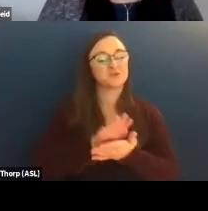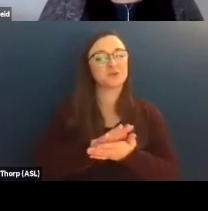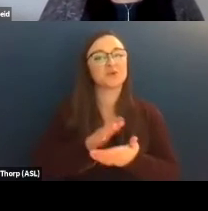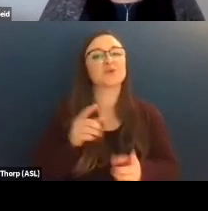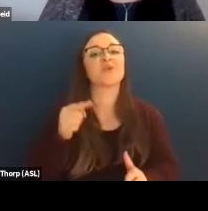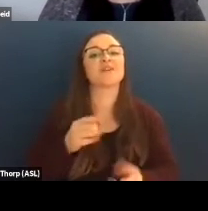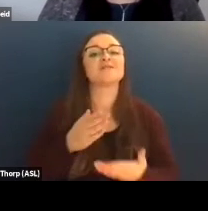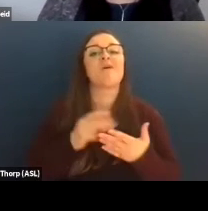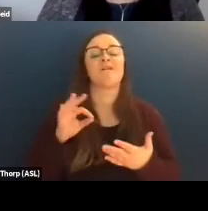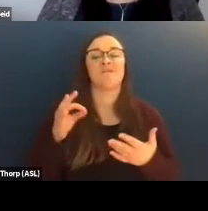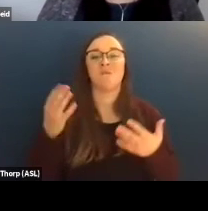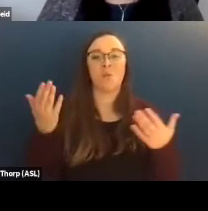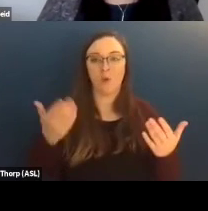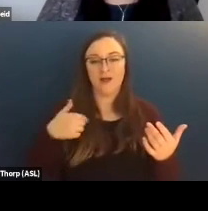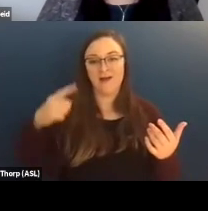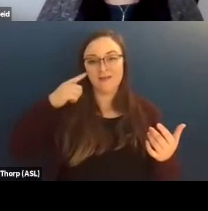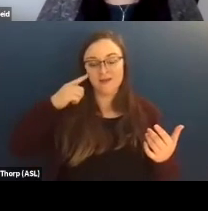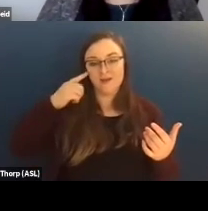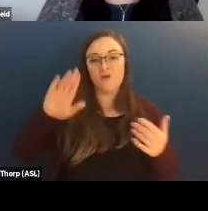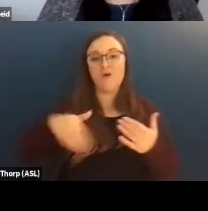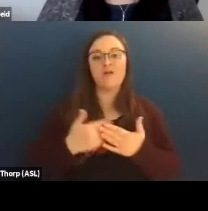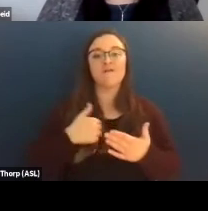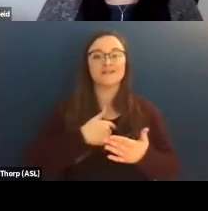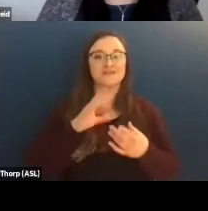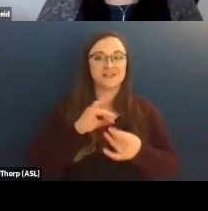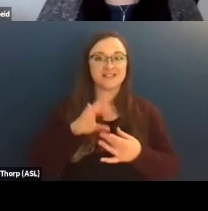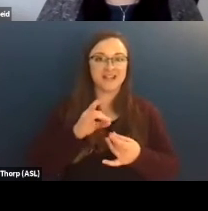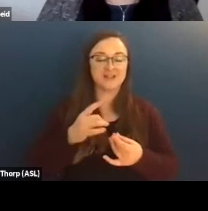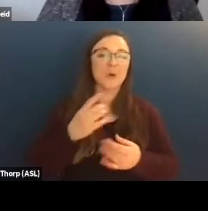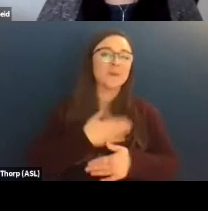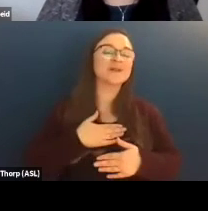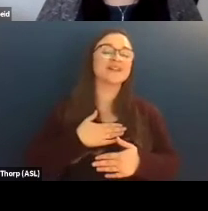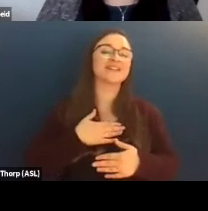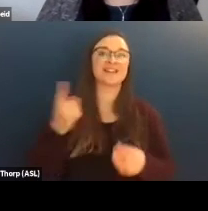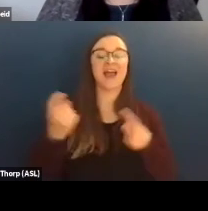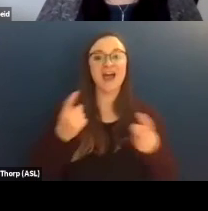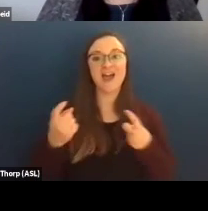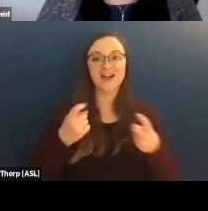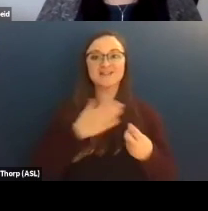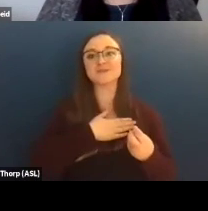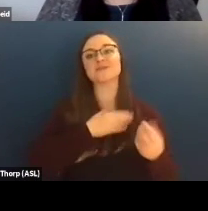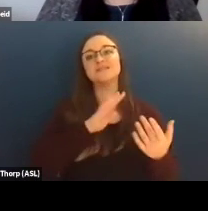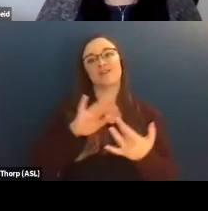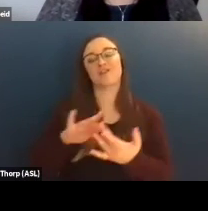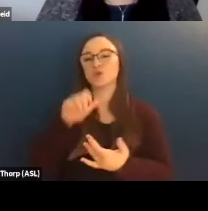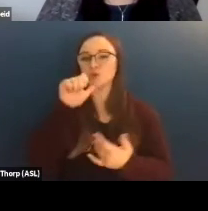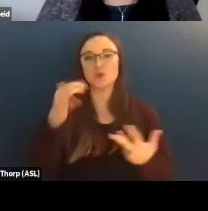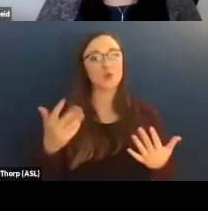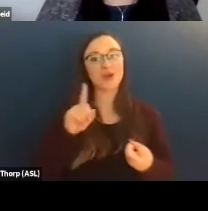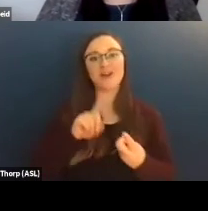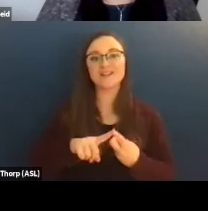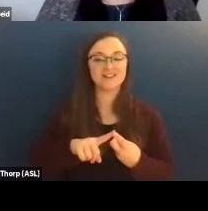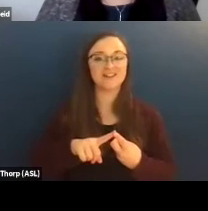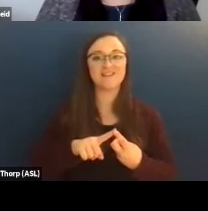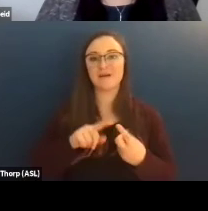what I think all of us have been saying, which is, please ask questions, please reach out. Don't wait until it's become a